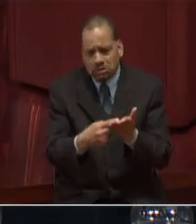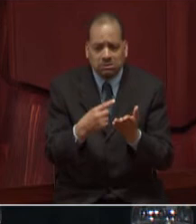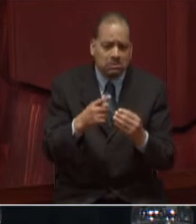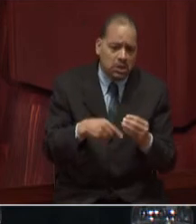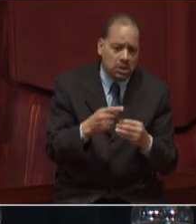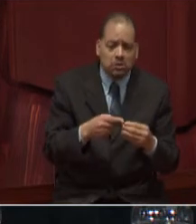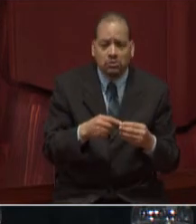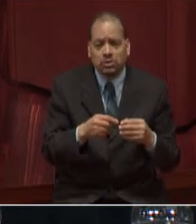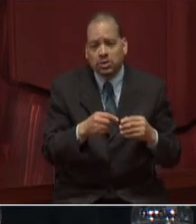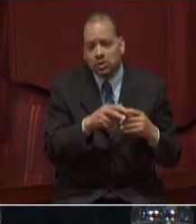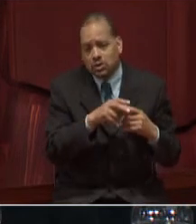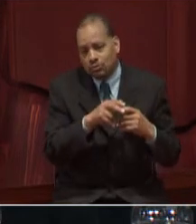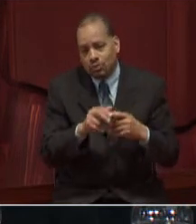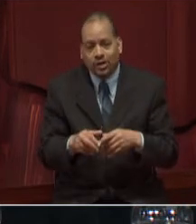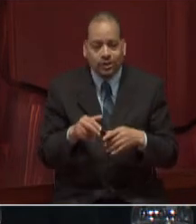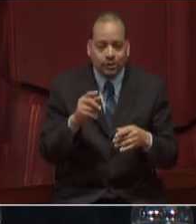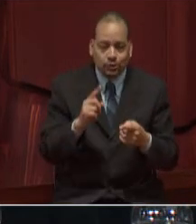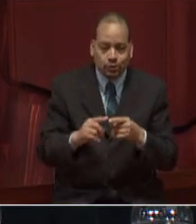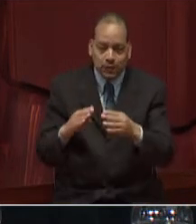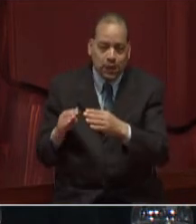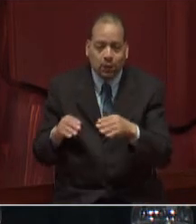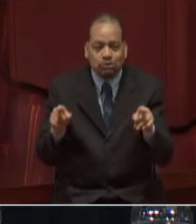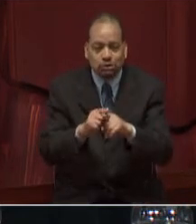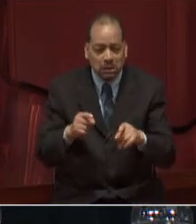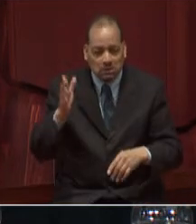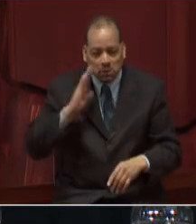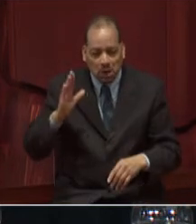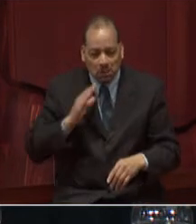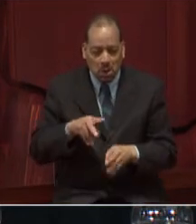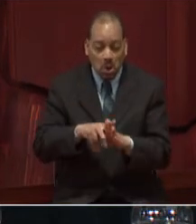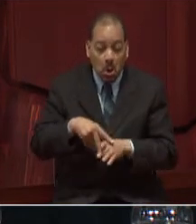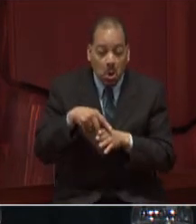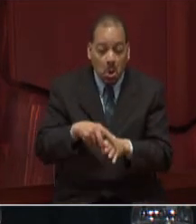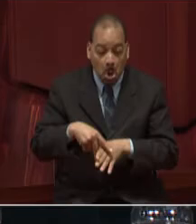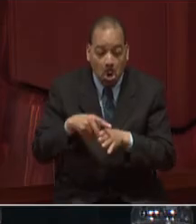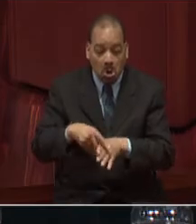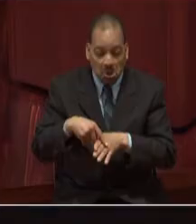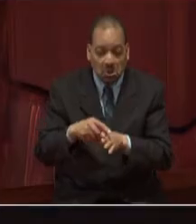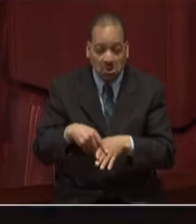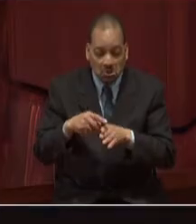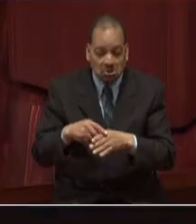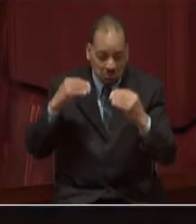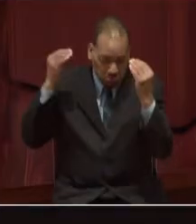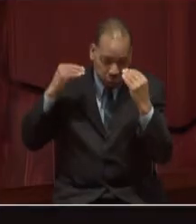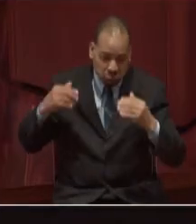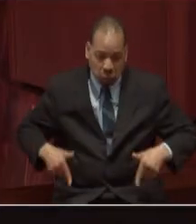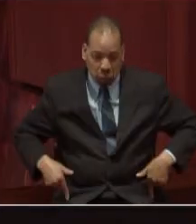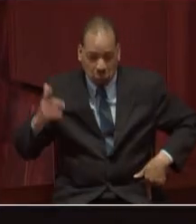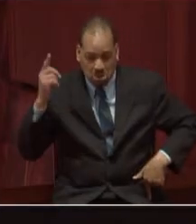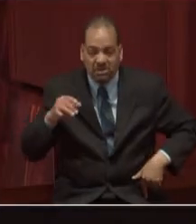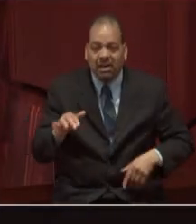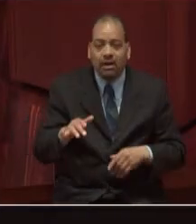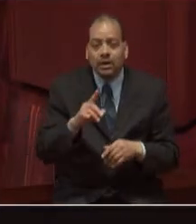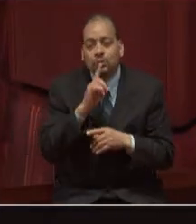town as John Wayne would or a cowboy would on a horse with six shooters. This is an unfair attack on Kissinger, by the way, who was not a secret swinger,